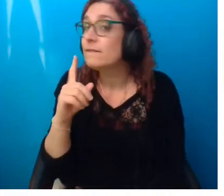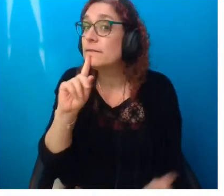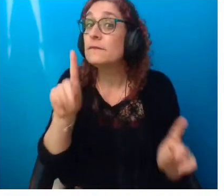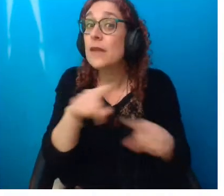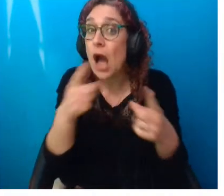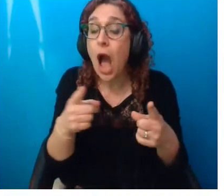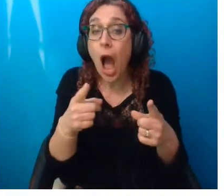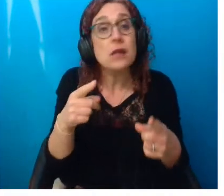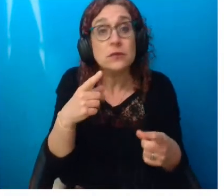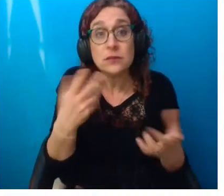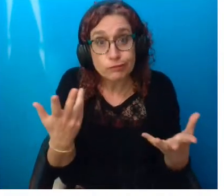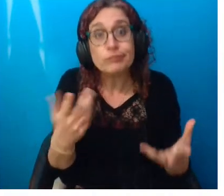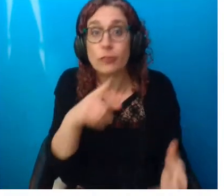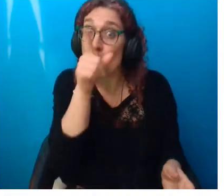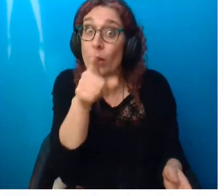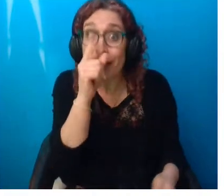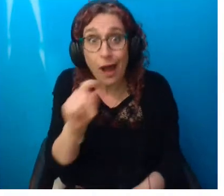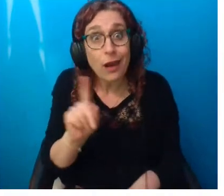them